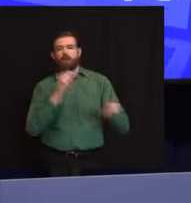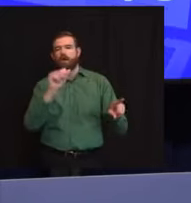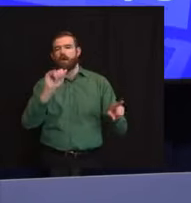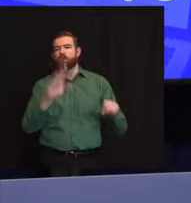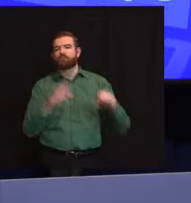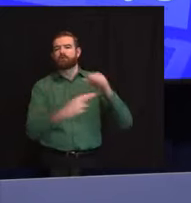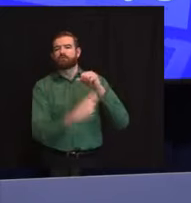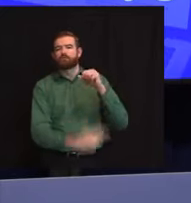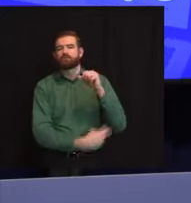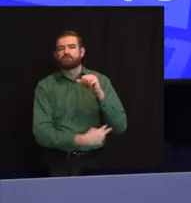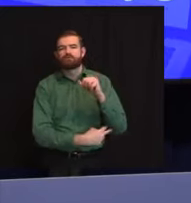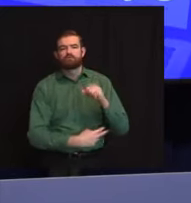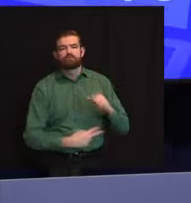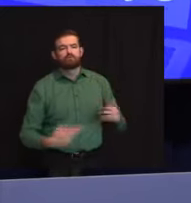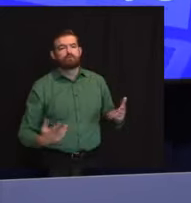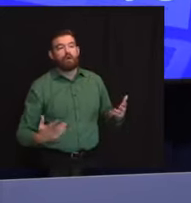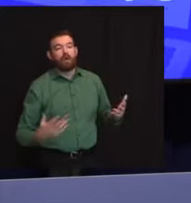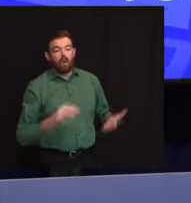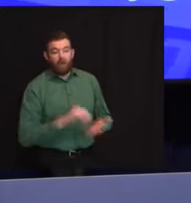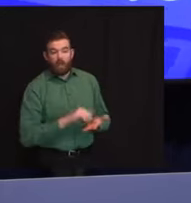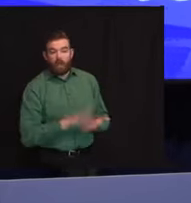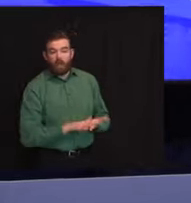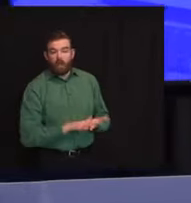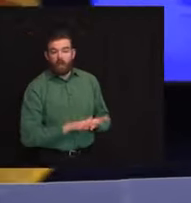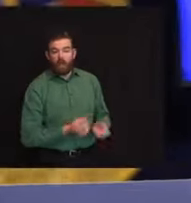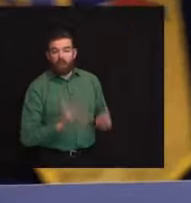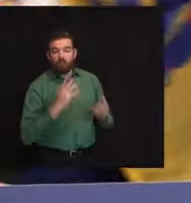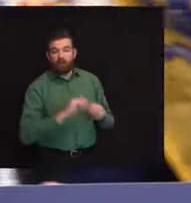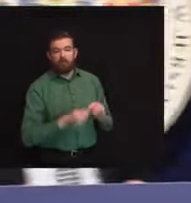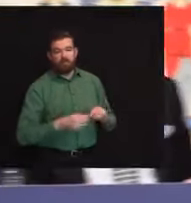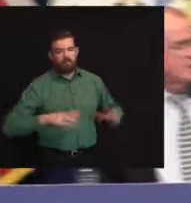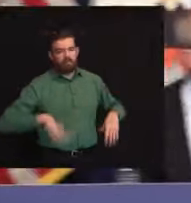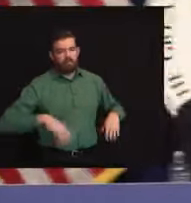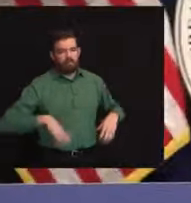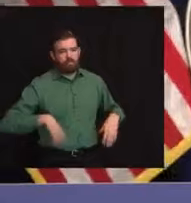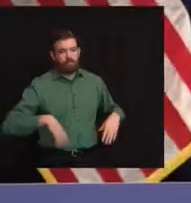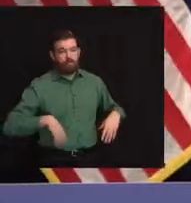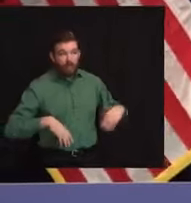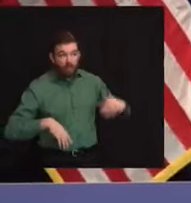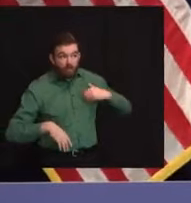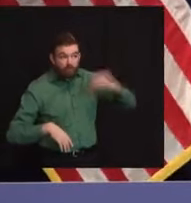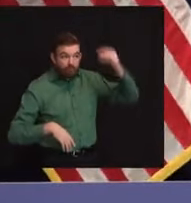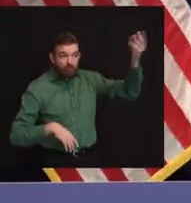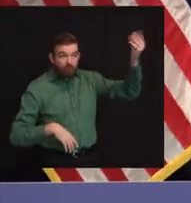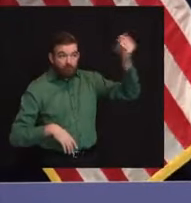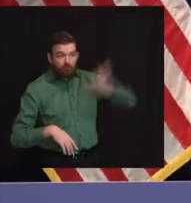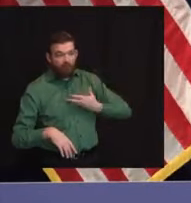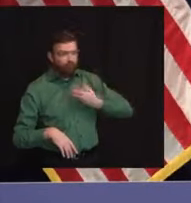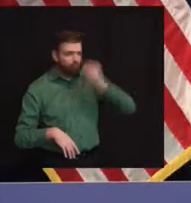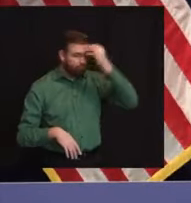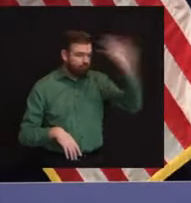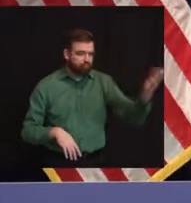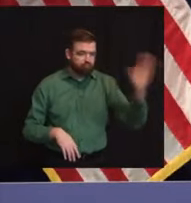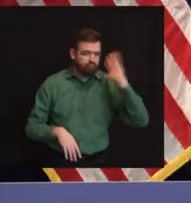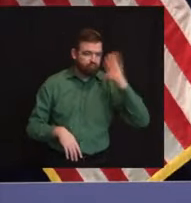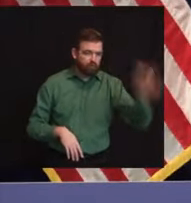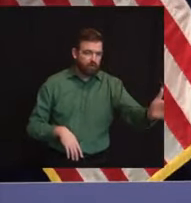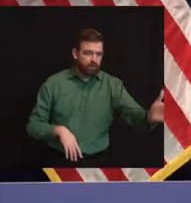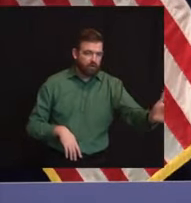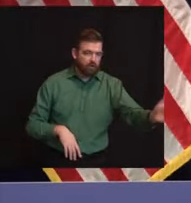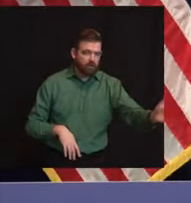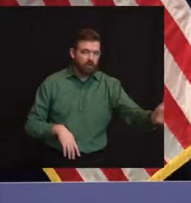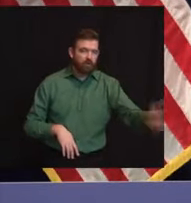that. Sure. We come back to you? Do you mind? Mahem, will you remember that? We'll come back and give you a specific count. John, you're going to close us out here unless I missed anybody. Thank